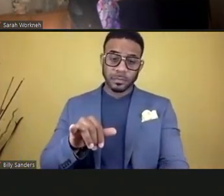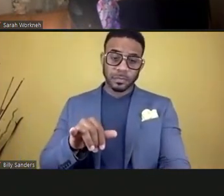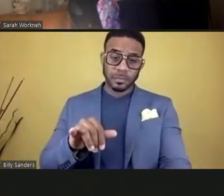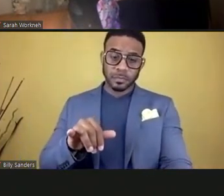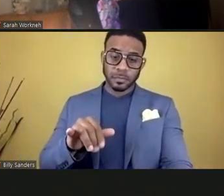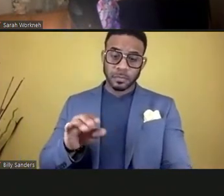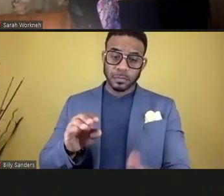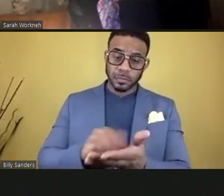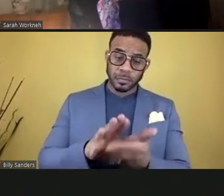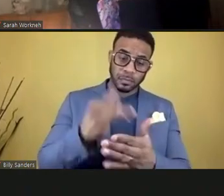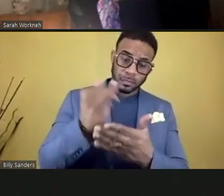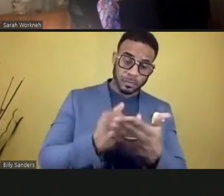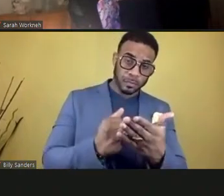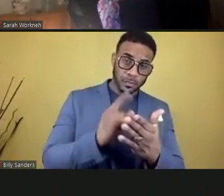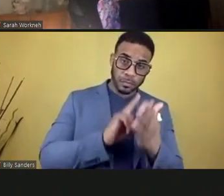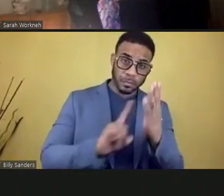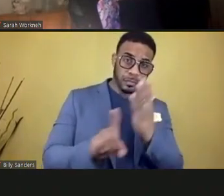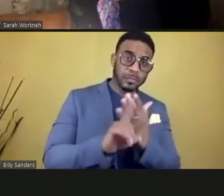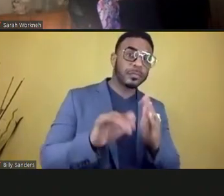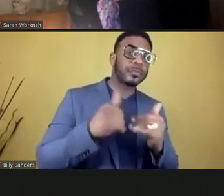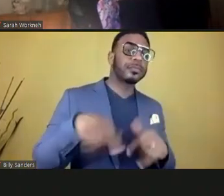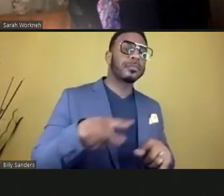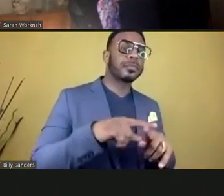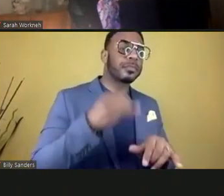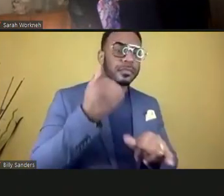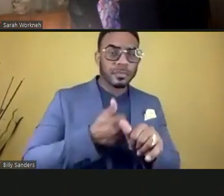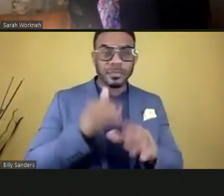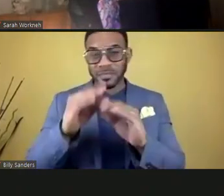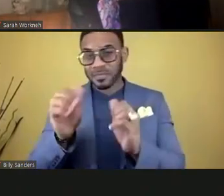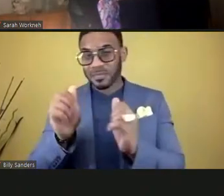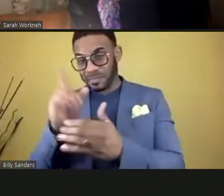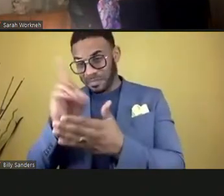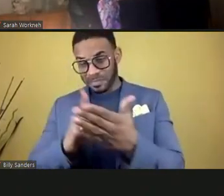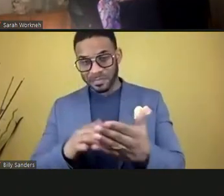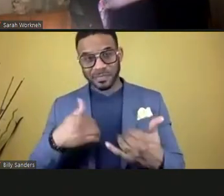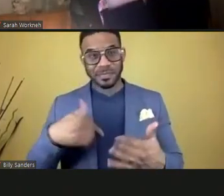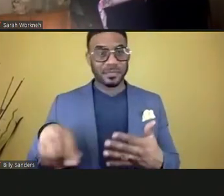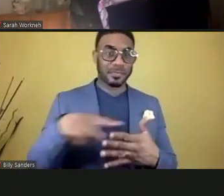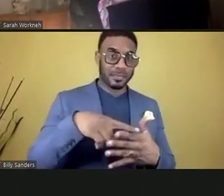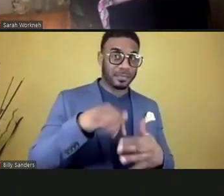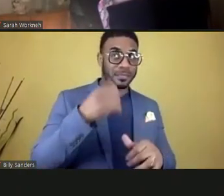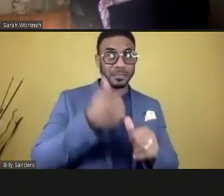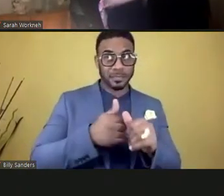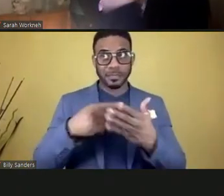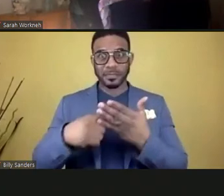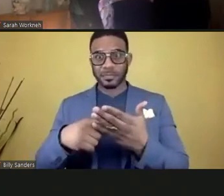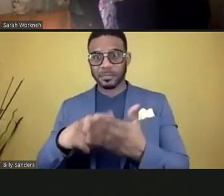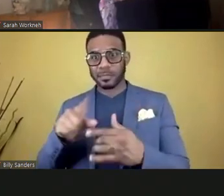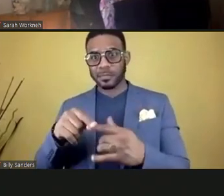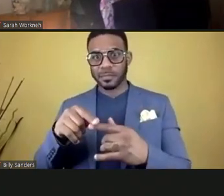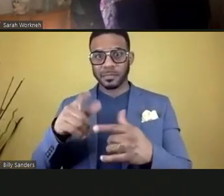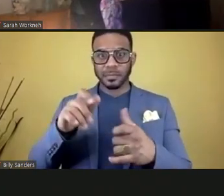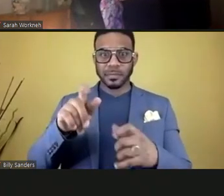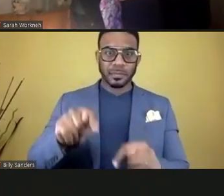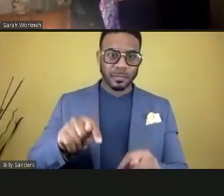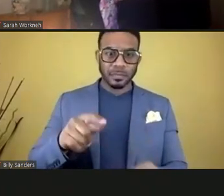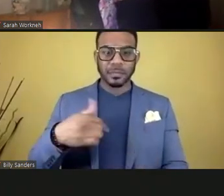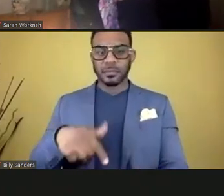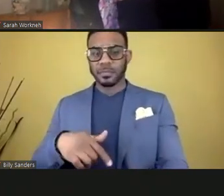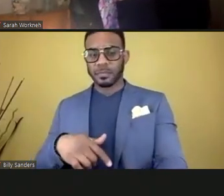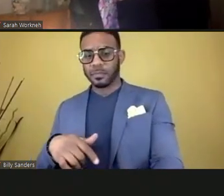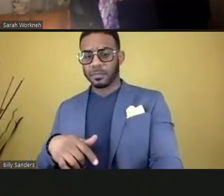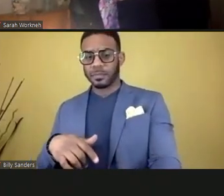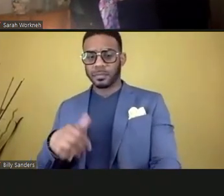artist at the forefront, having them at every meeting with the designer, having them at every conversation about the text, having them with